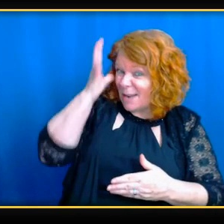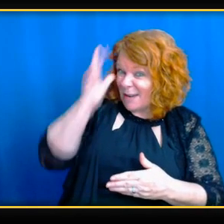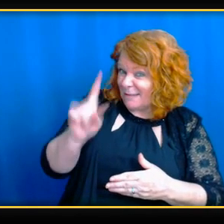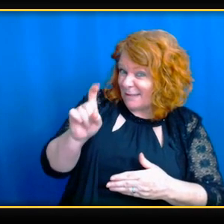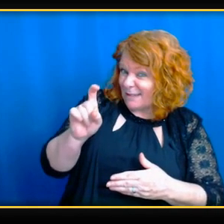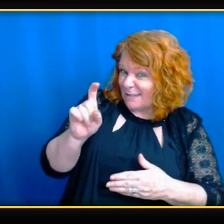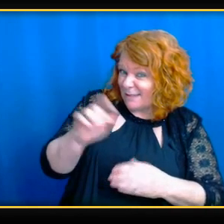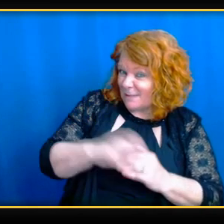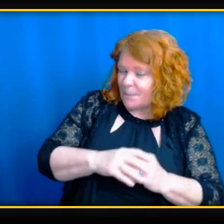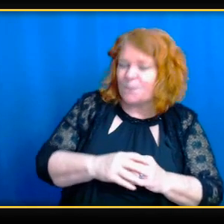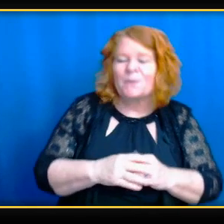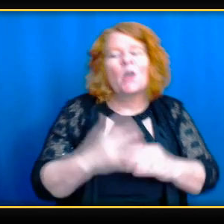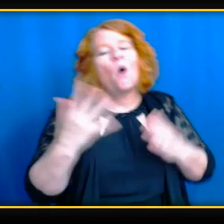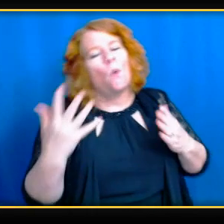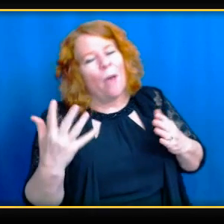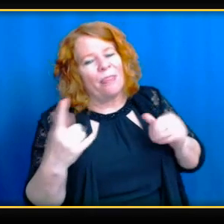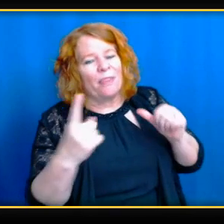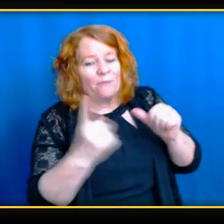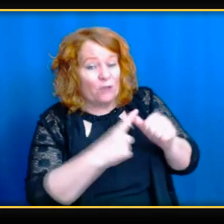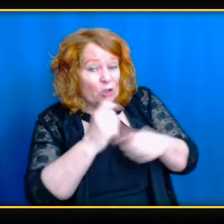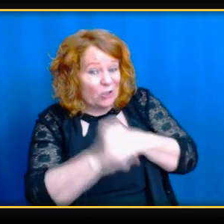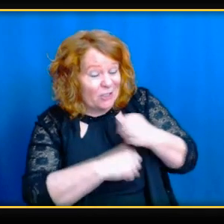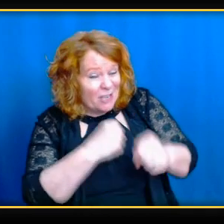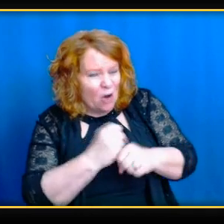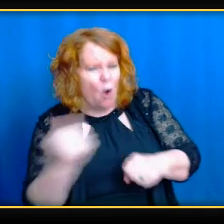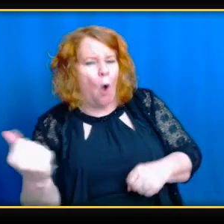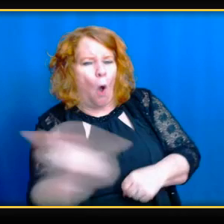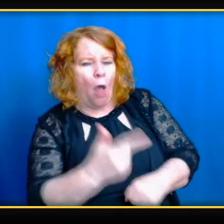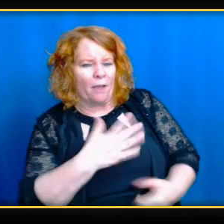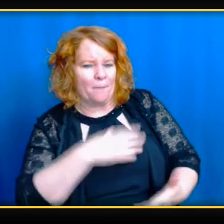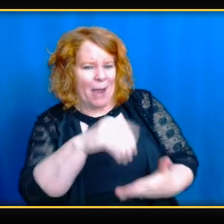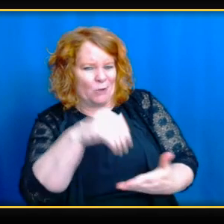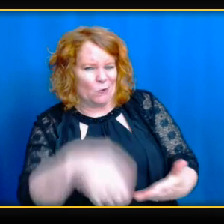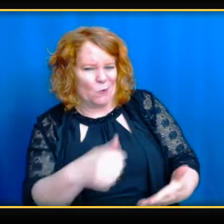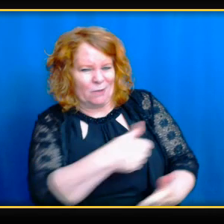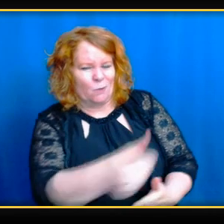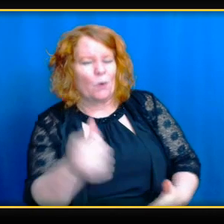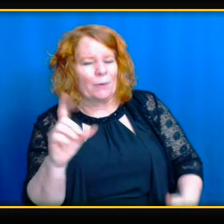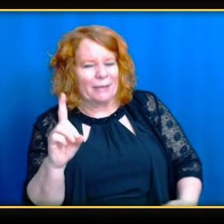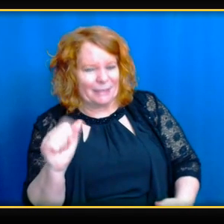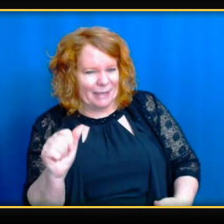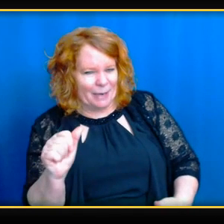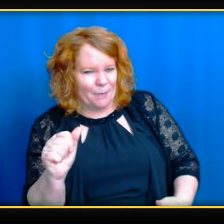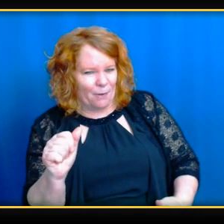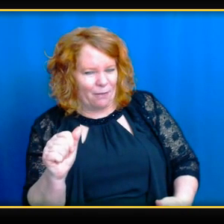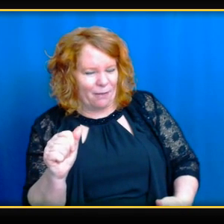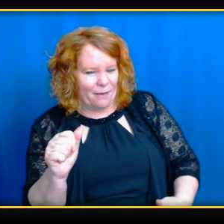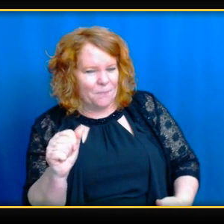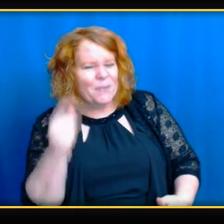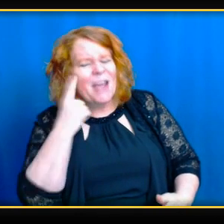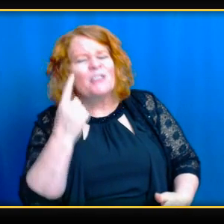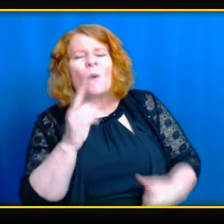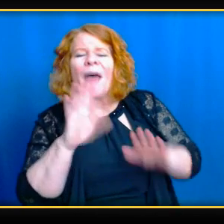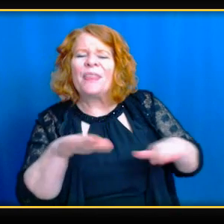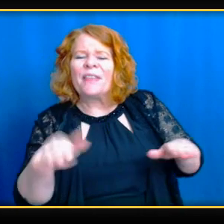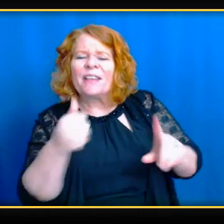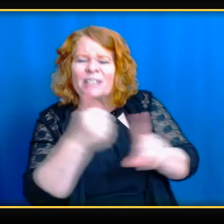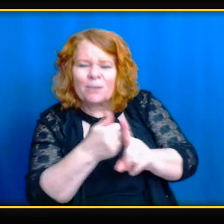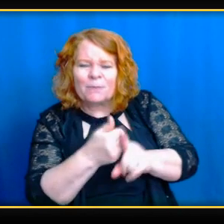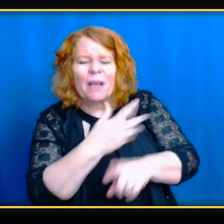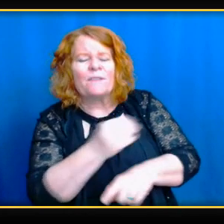year I taught disabled children. And I think the children themselves and the parents